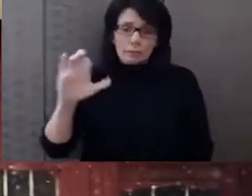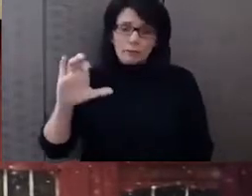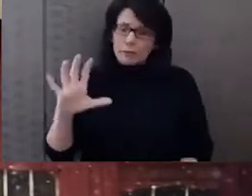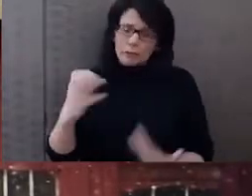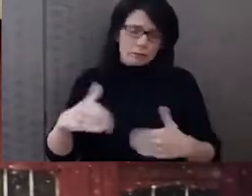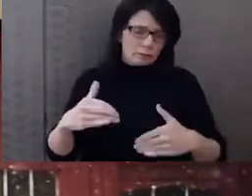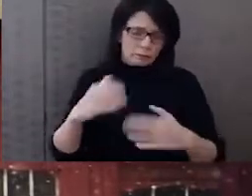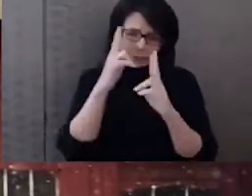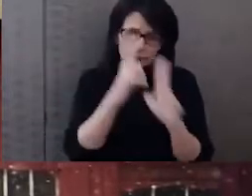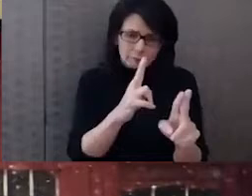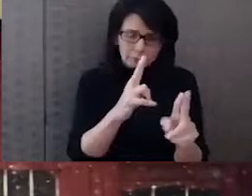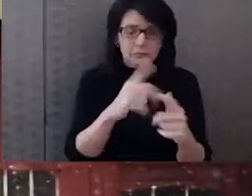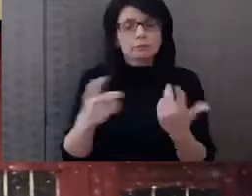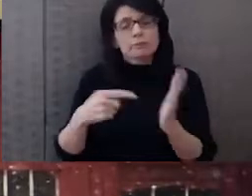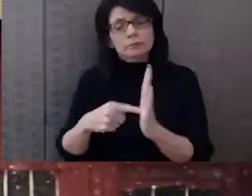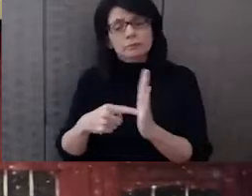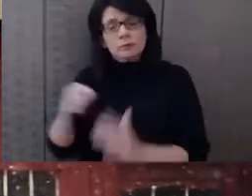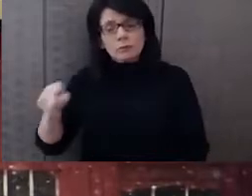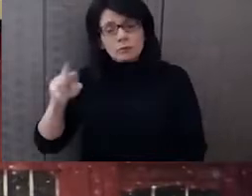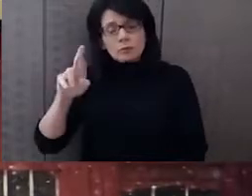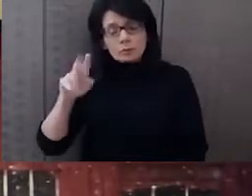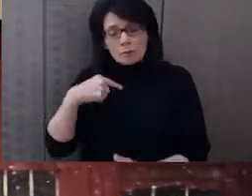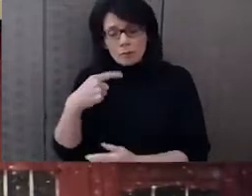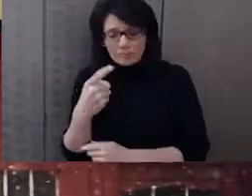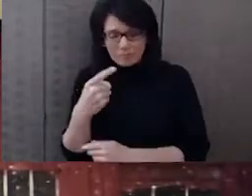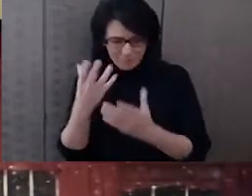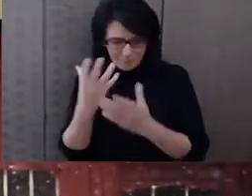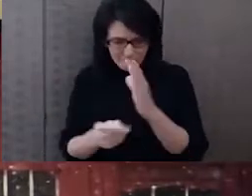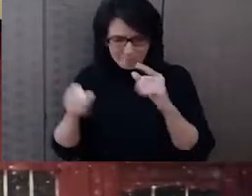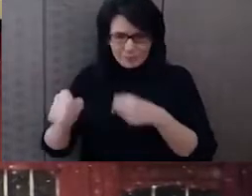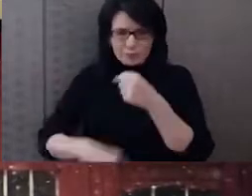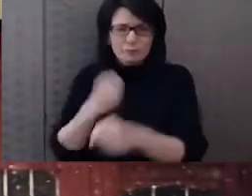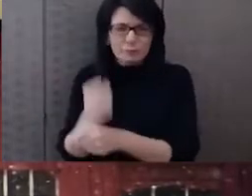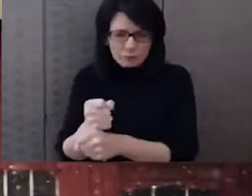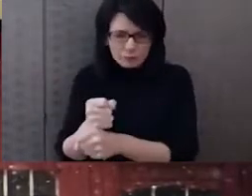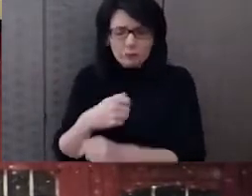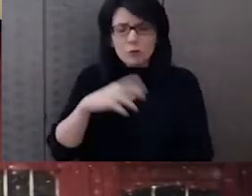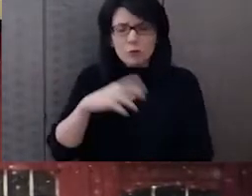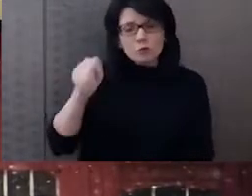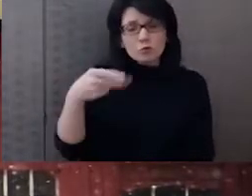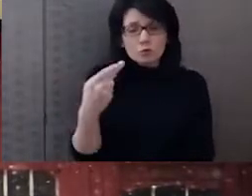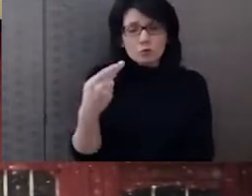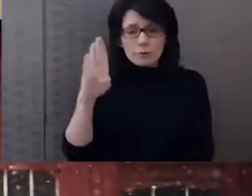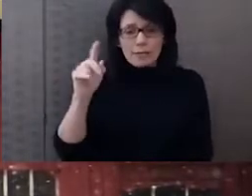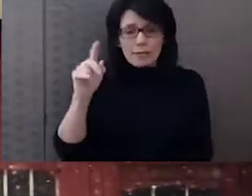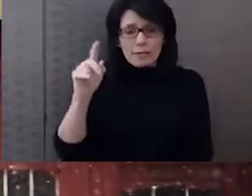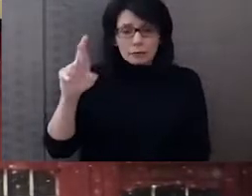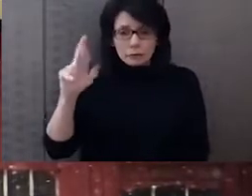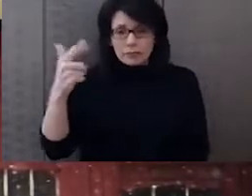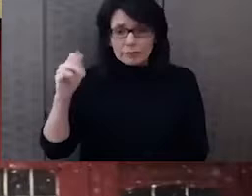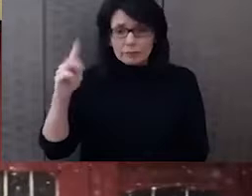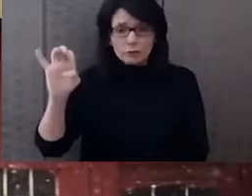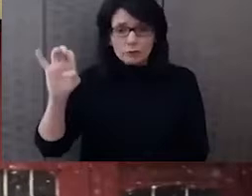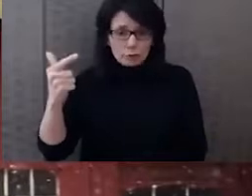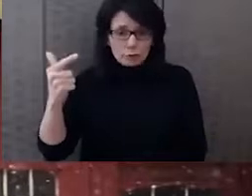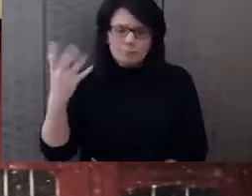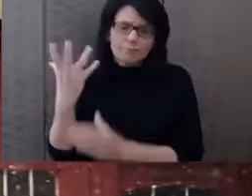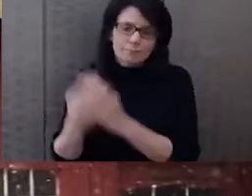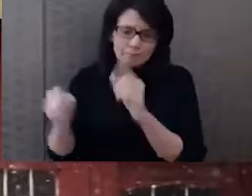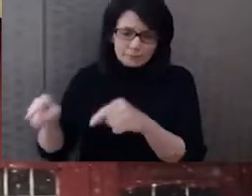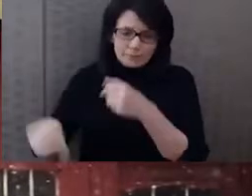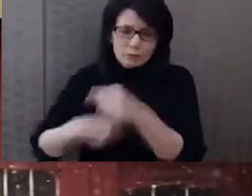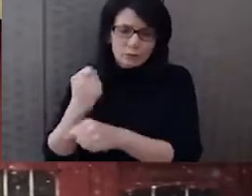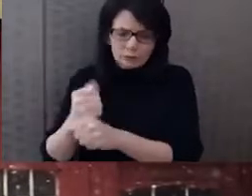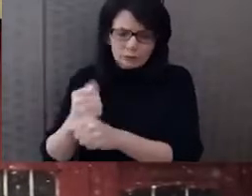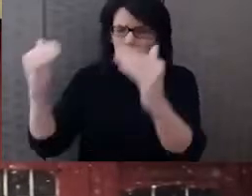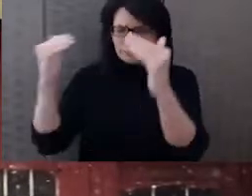Justice Ruth Bader Ginsburg and former Solicitor General Drew Days whose legacies of justice we all strive